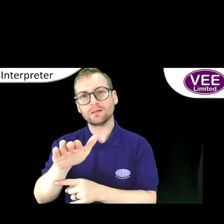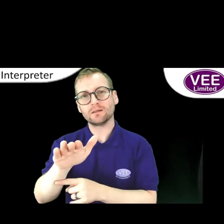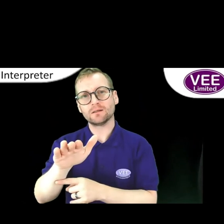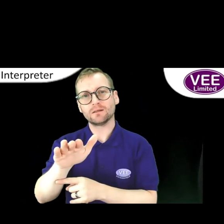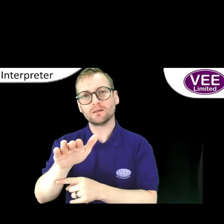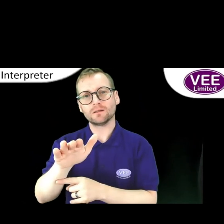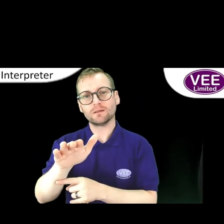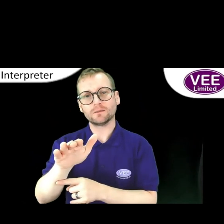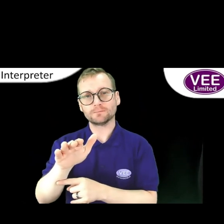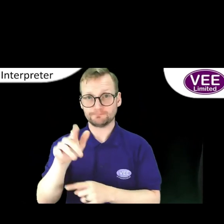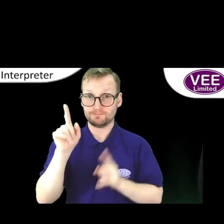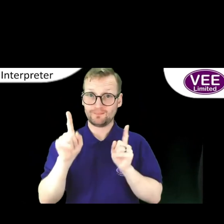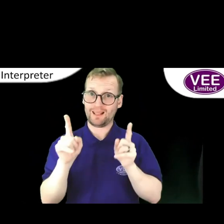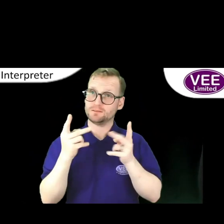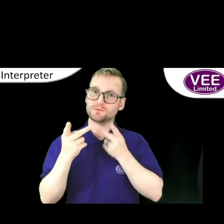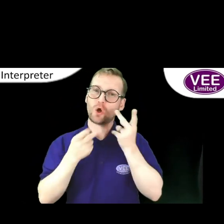Windrush.